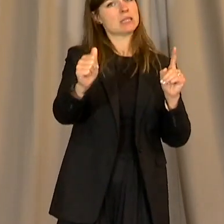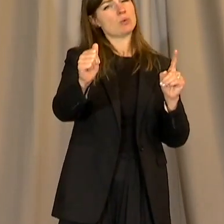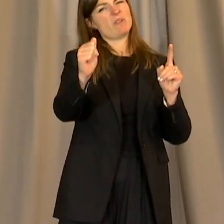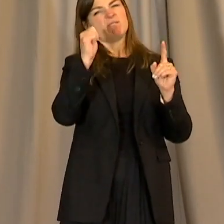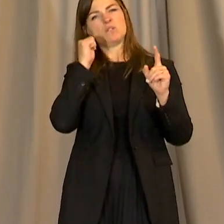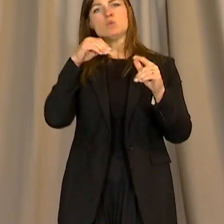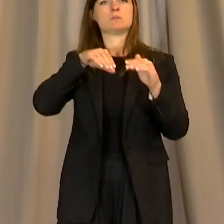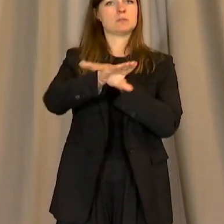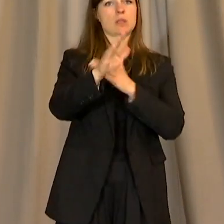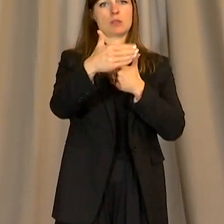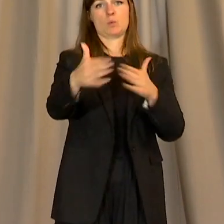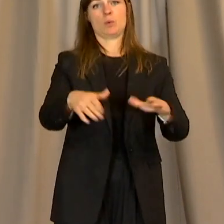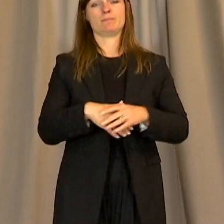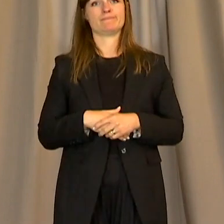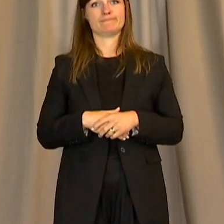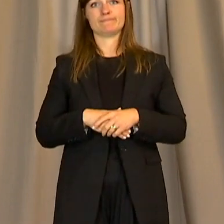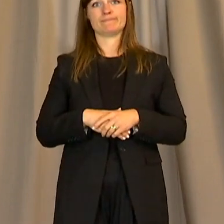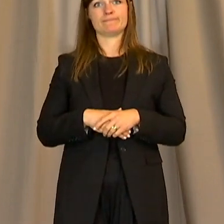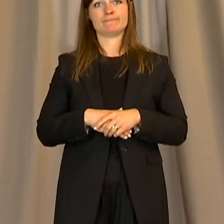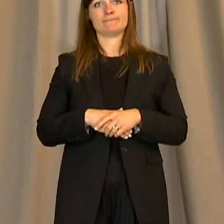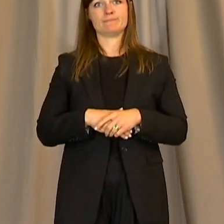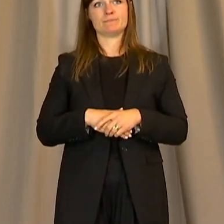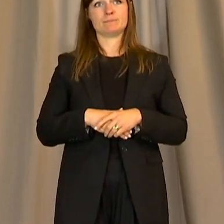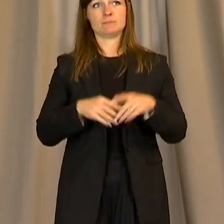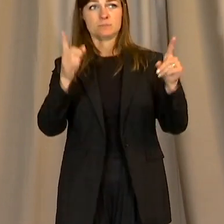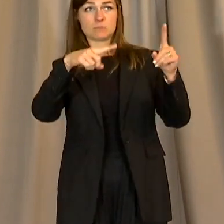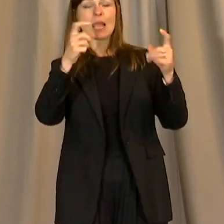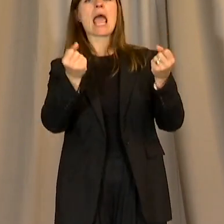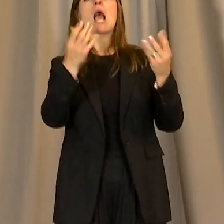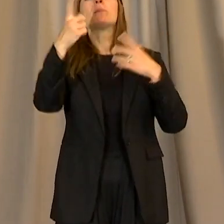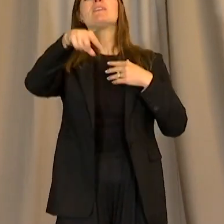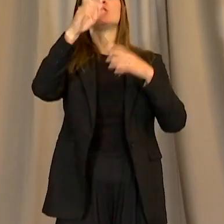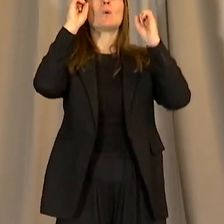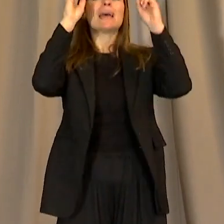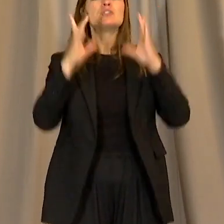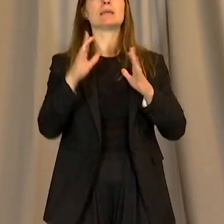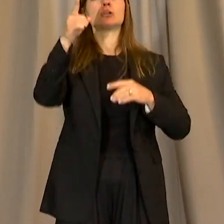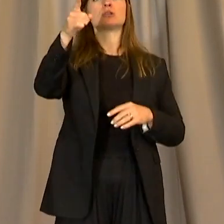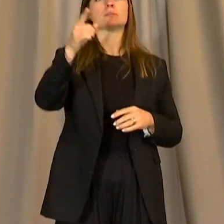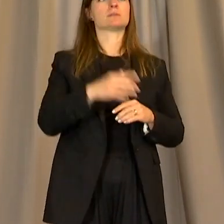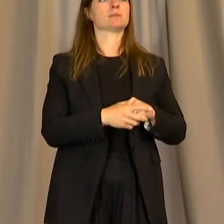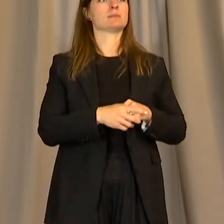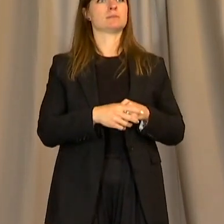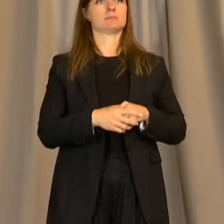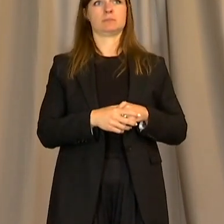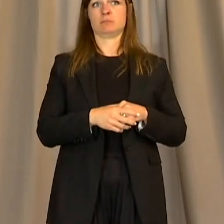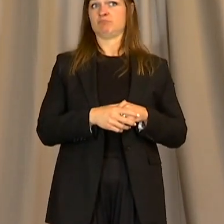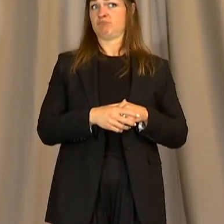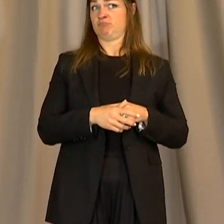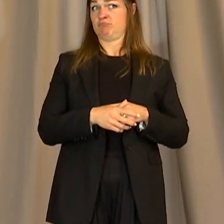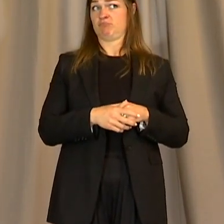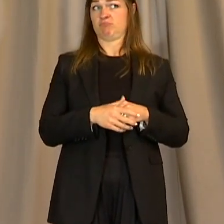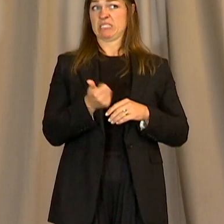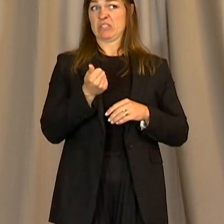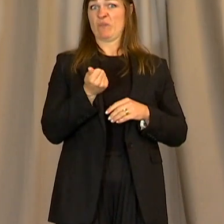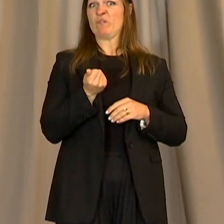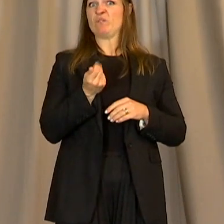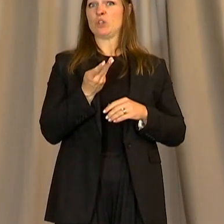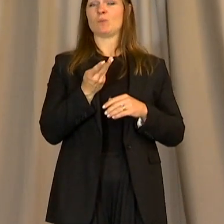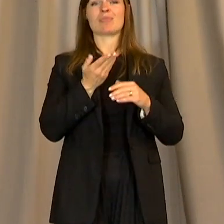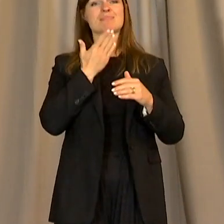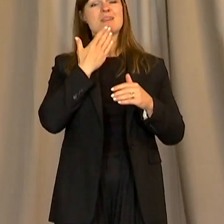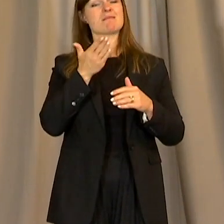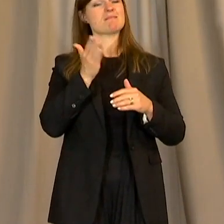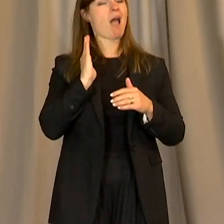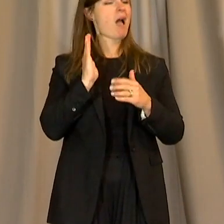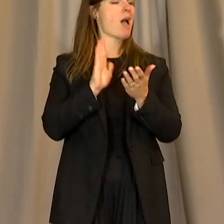room. It's not a lot of educators here. How many of you are educators? Okay, we got some here, praise God